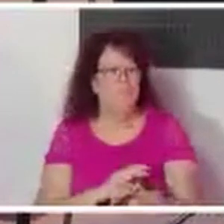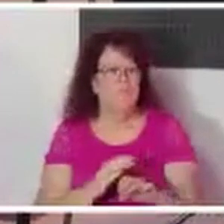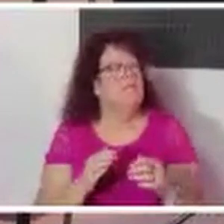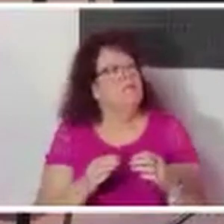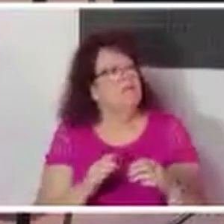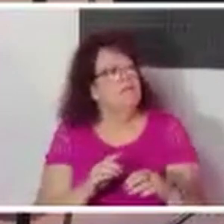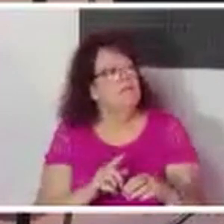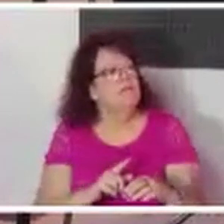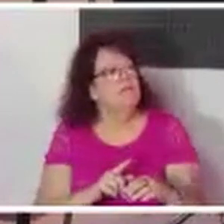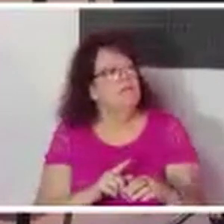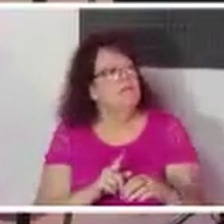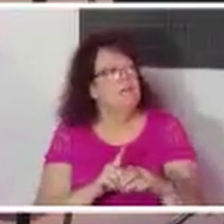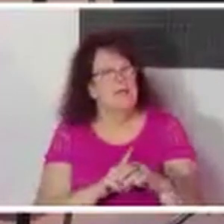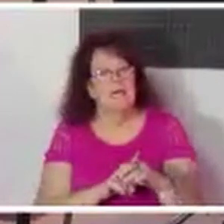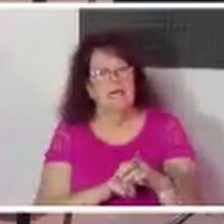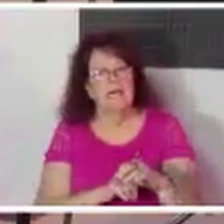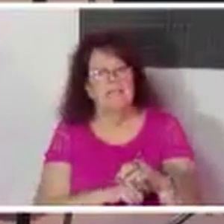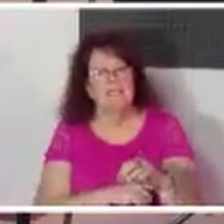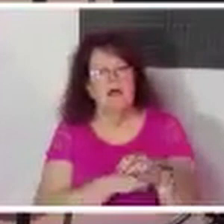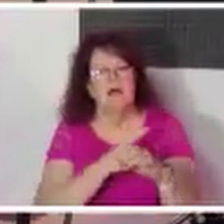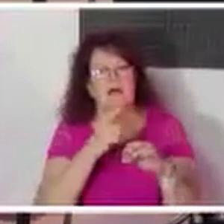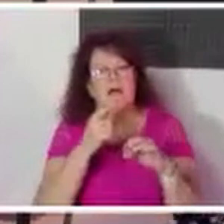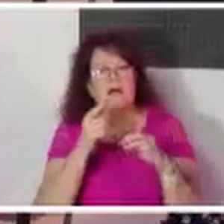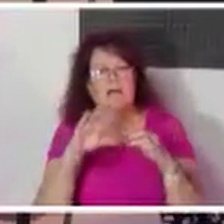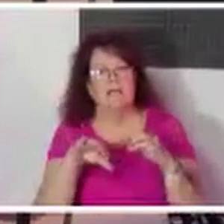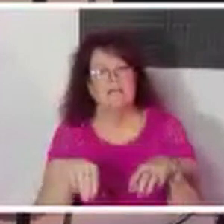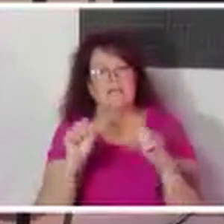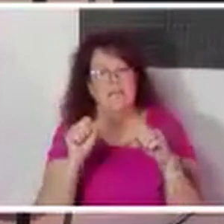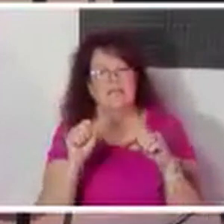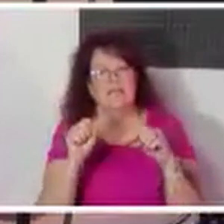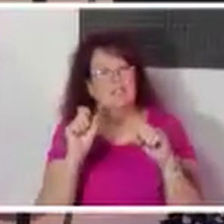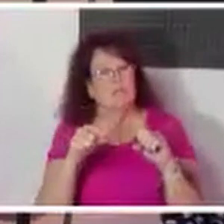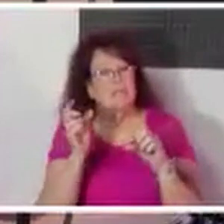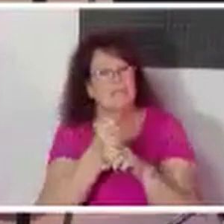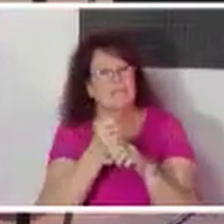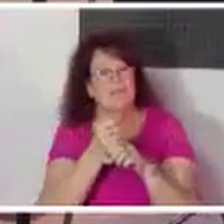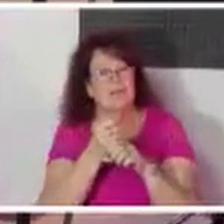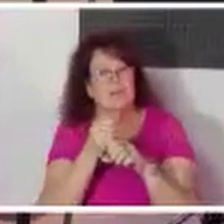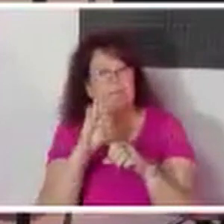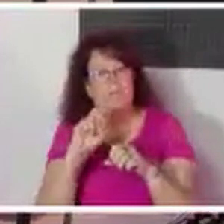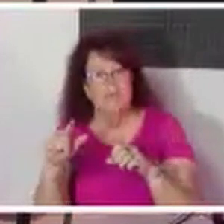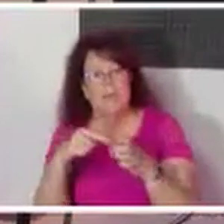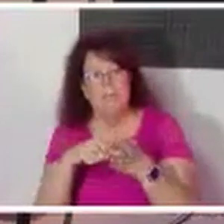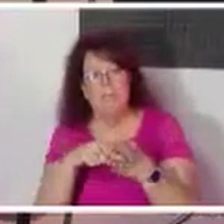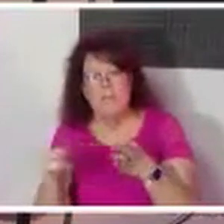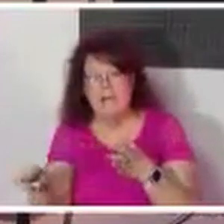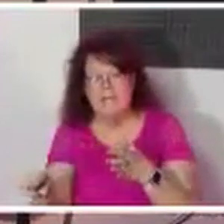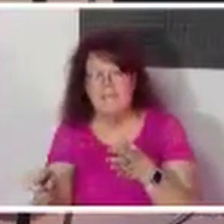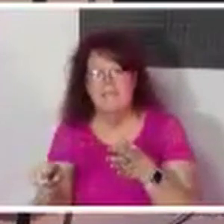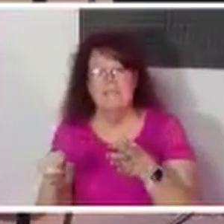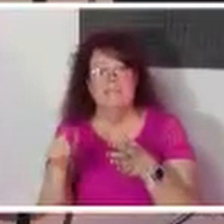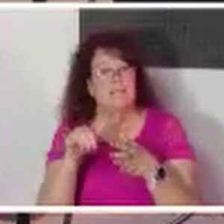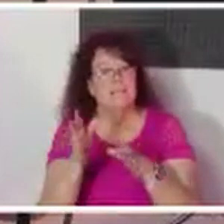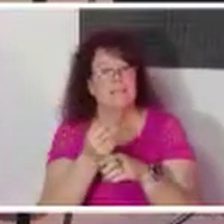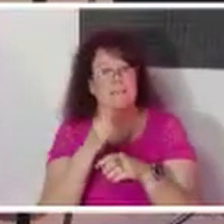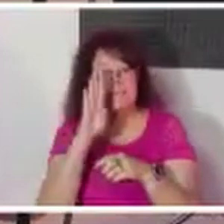to get that bail amount back whenever their case closes, regardless of what the disposition is. So they could be charged with the thing and convicted of it, and they would still get bail